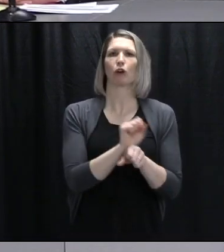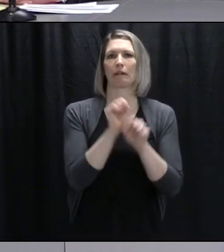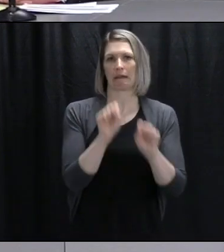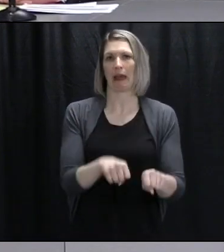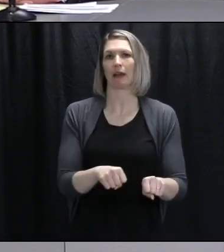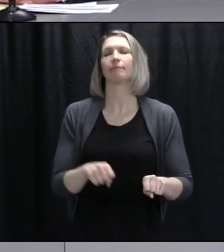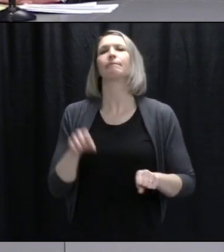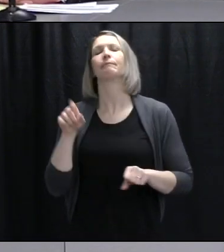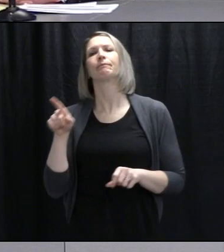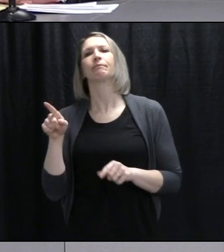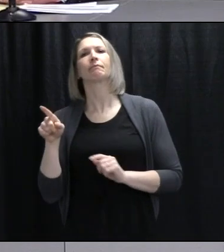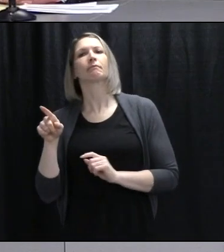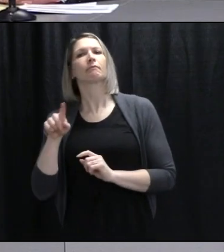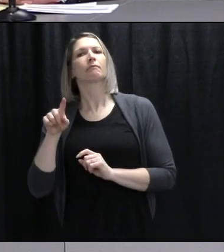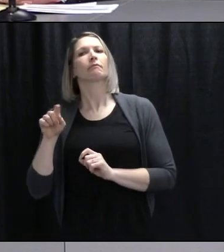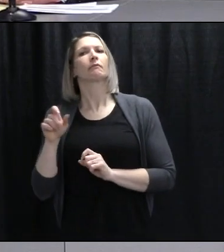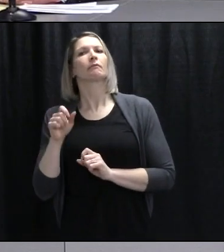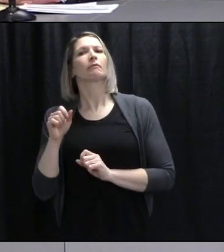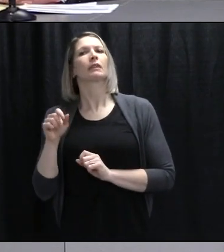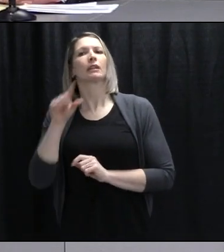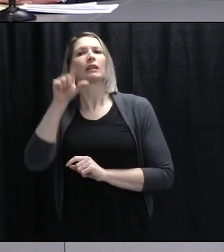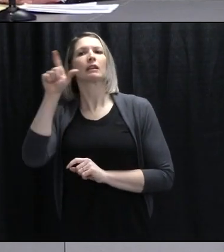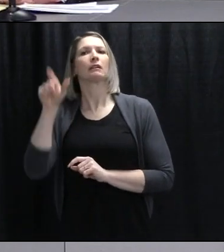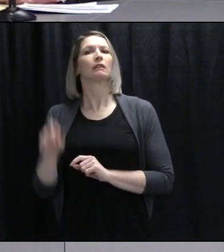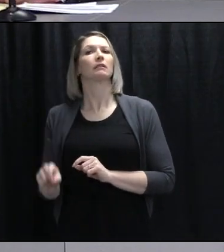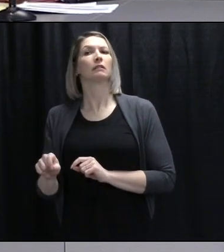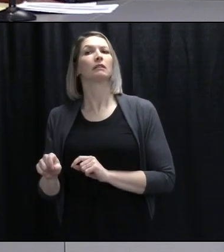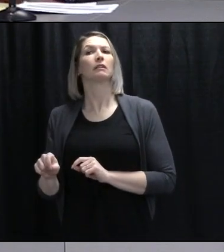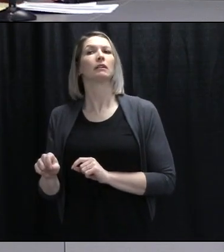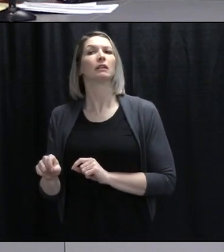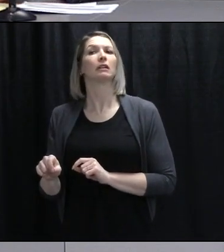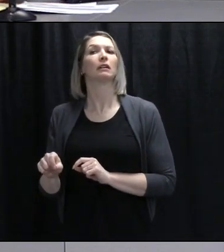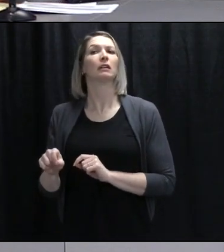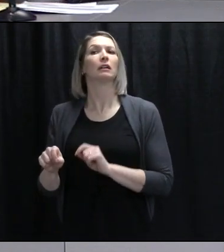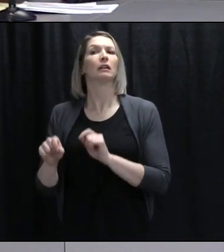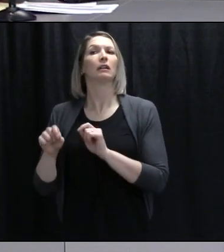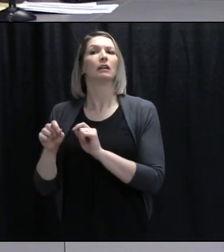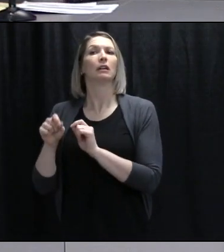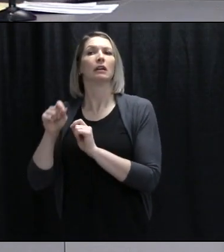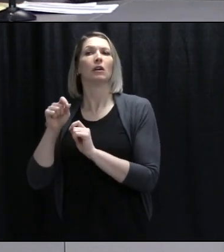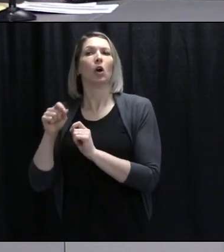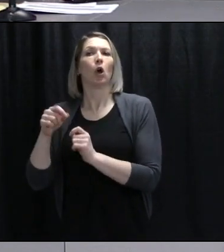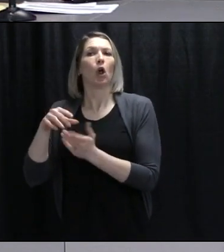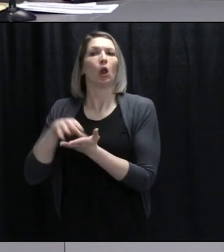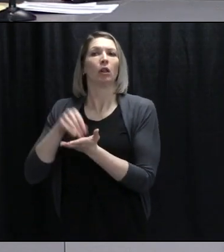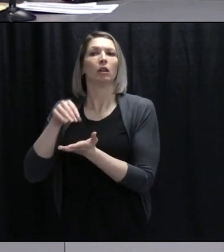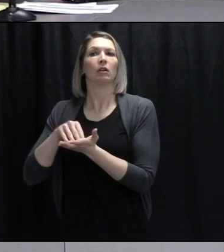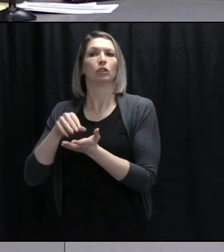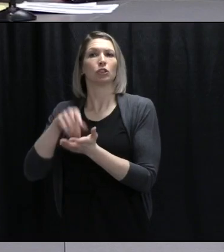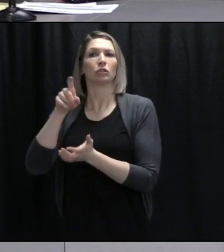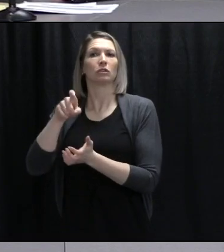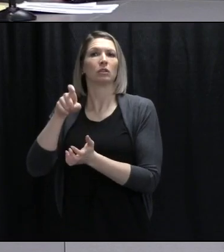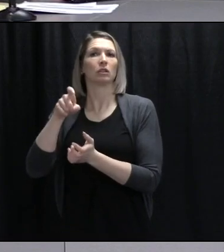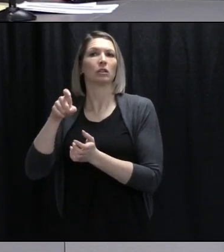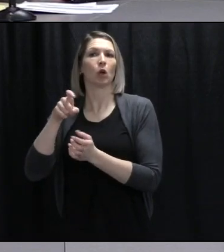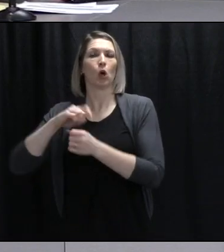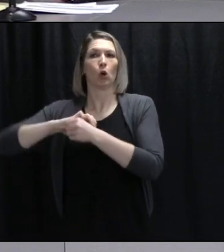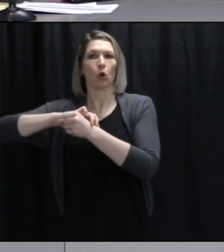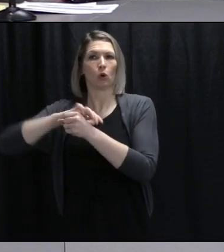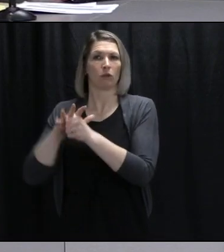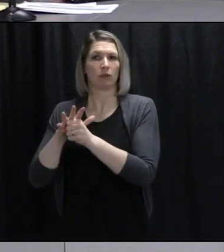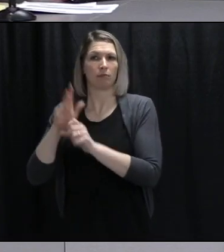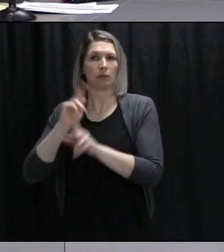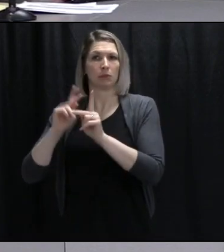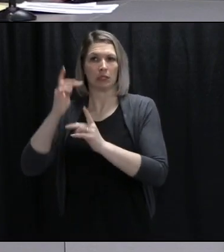in special isolated quarantine facilities devoted to virus victims only. Have you given any thought in preparation